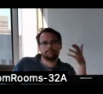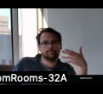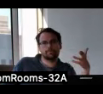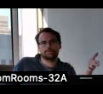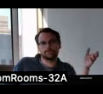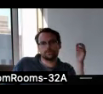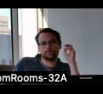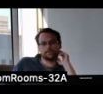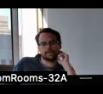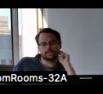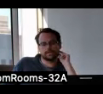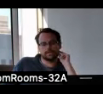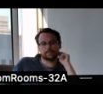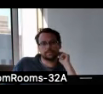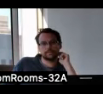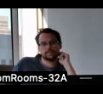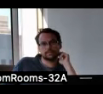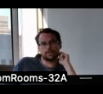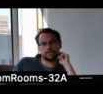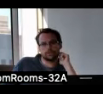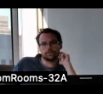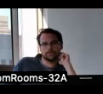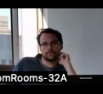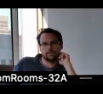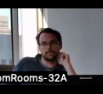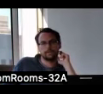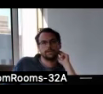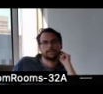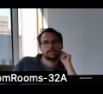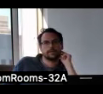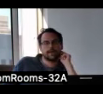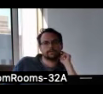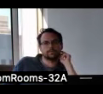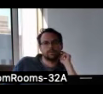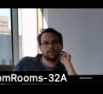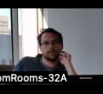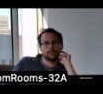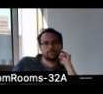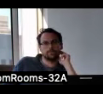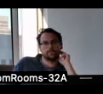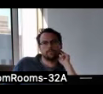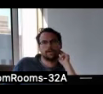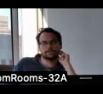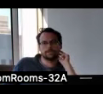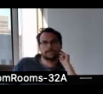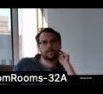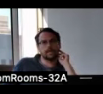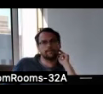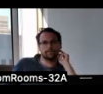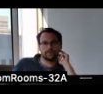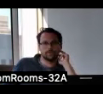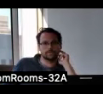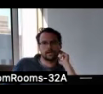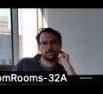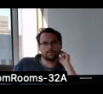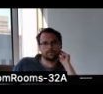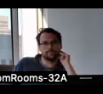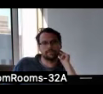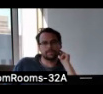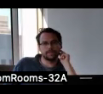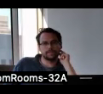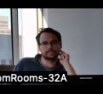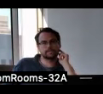a particular course of action in the business. And so certainly if that's what, management, and if you're the only